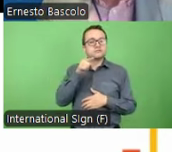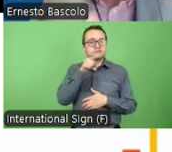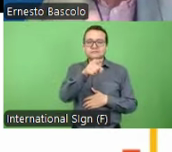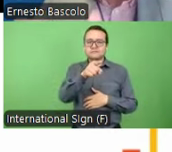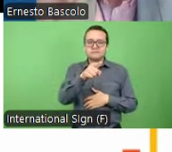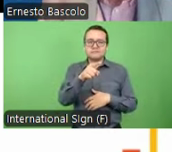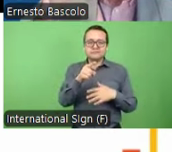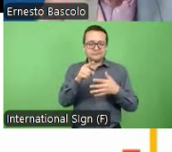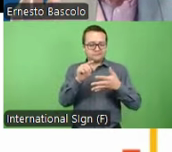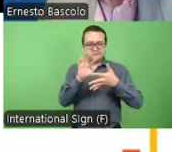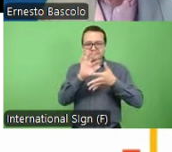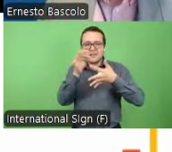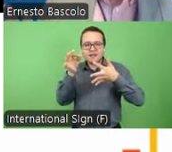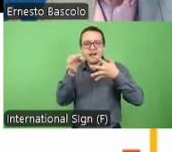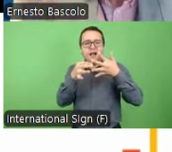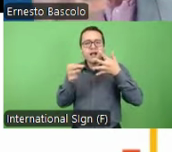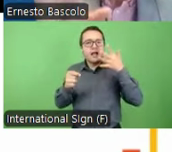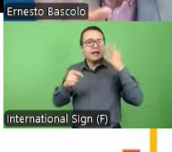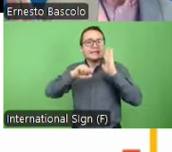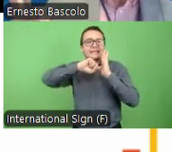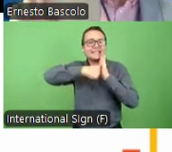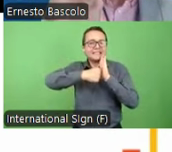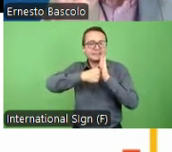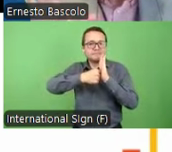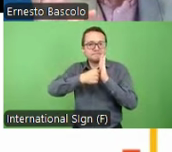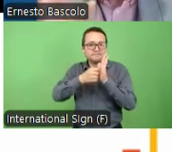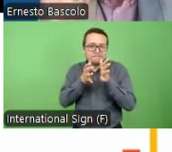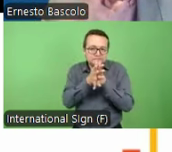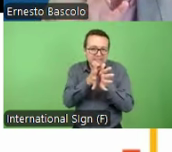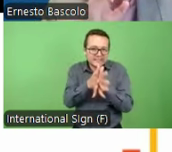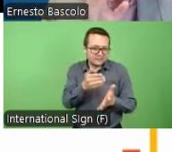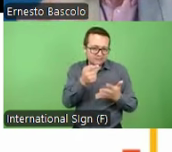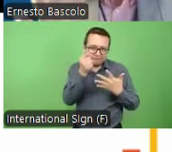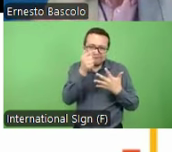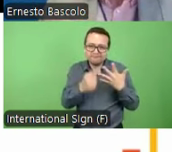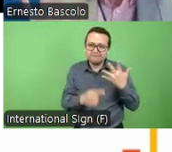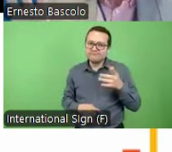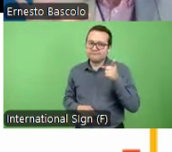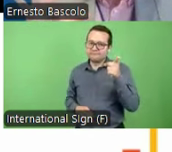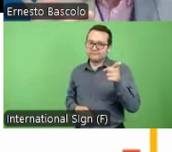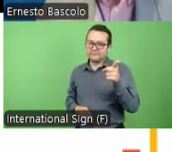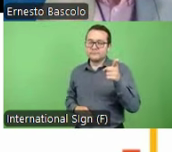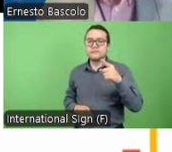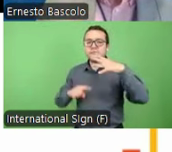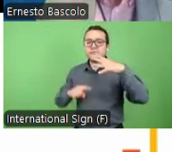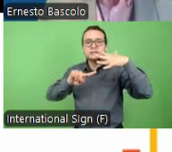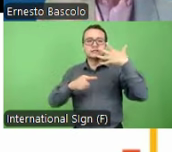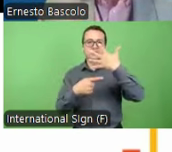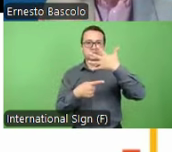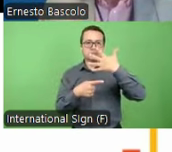are No quiero que the esto great messages. se I nos do not escape. want Son for this 6 to y be son escape from our hands. para mí These are sumamente for us,